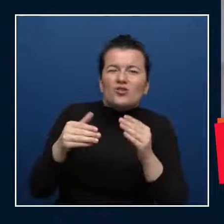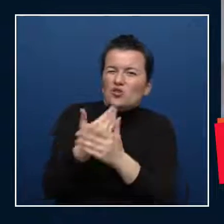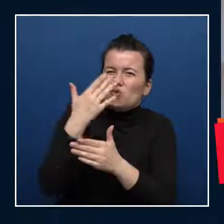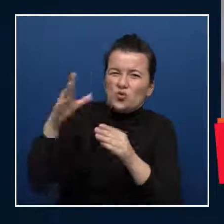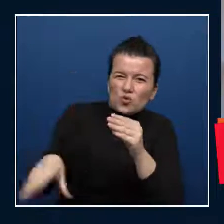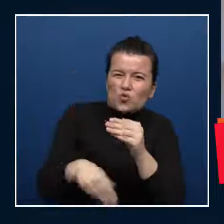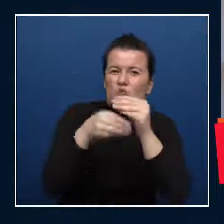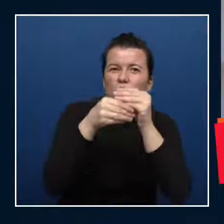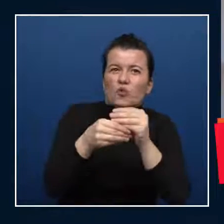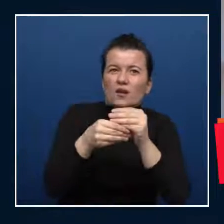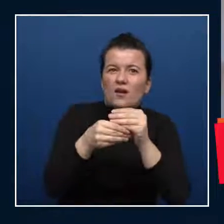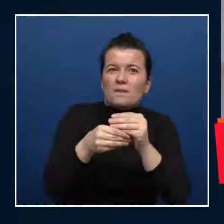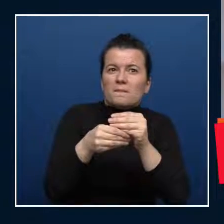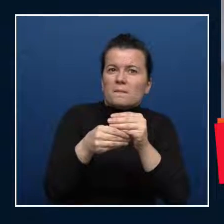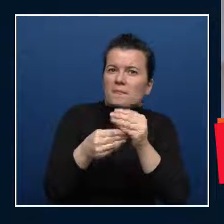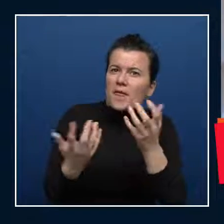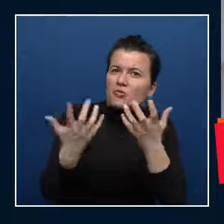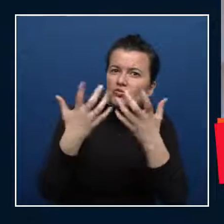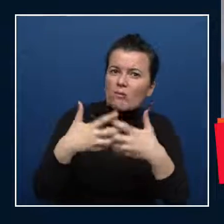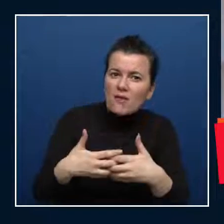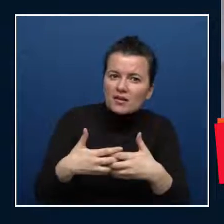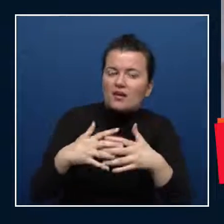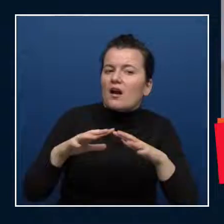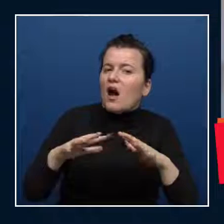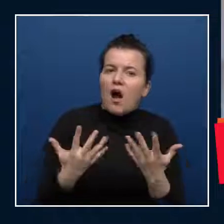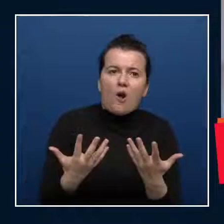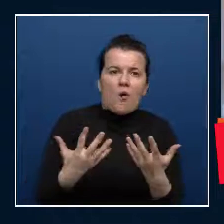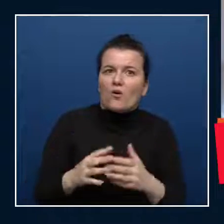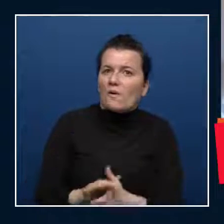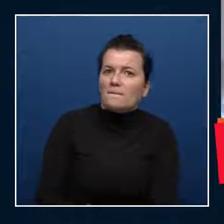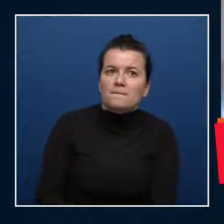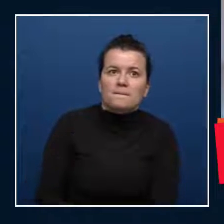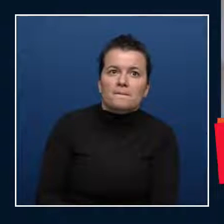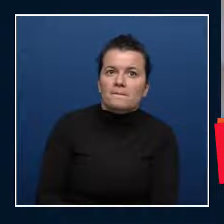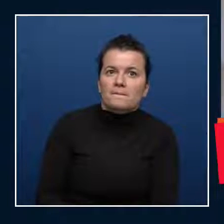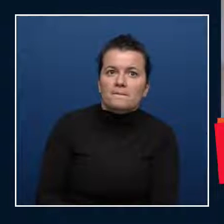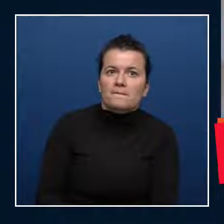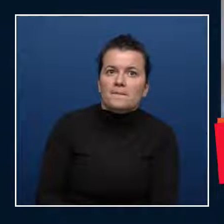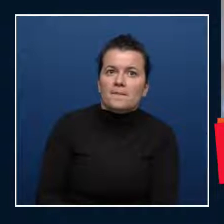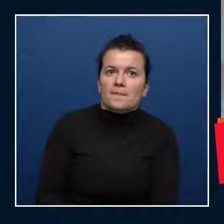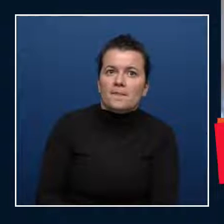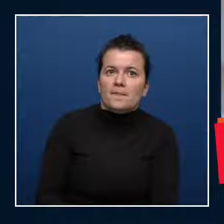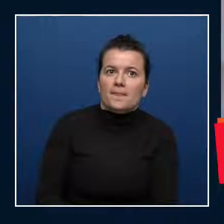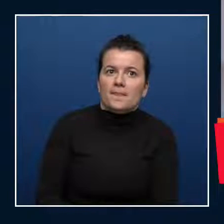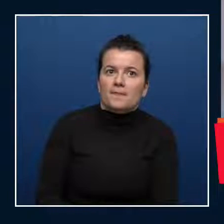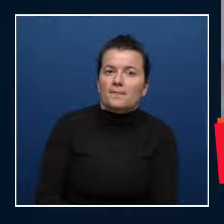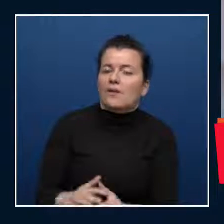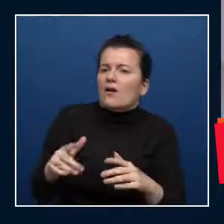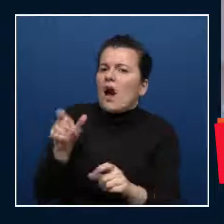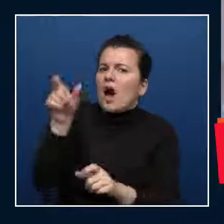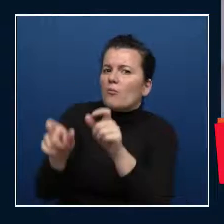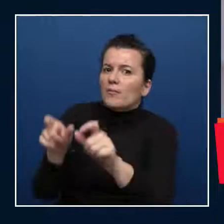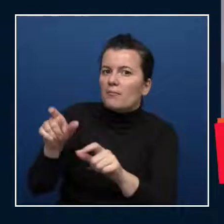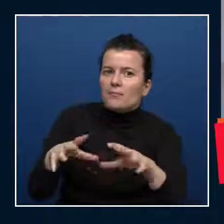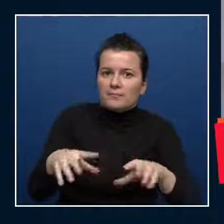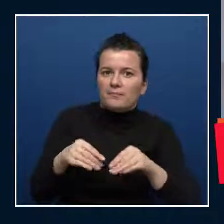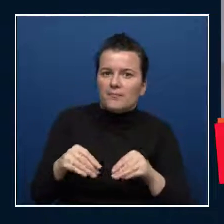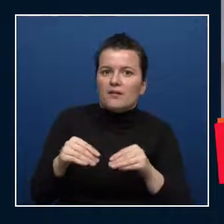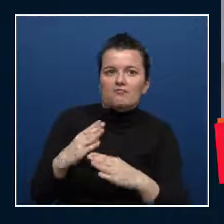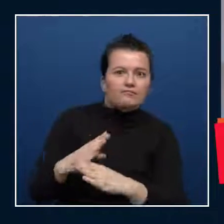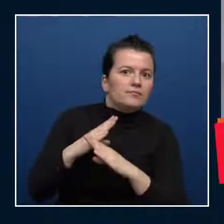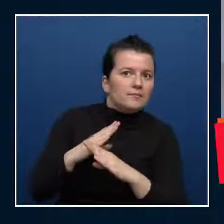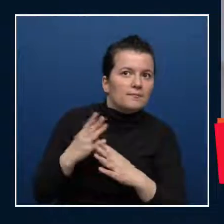they also be in there? Or so what level of engagement does the user need to have with adding new rules?